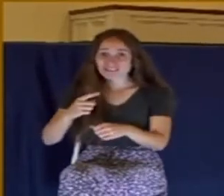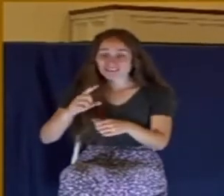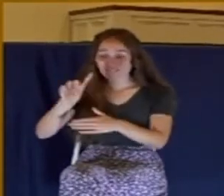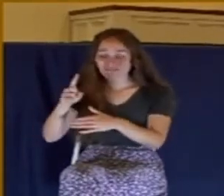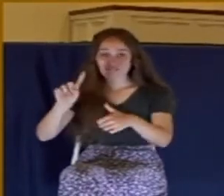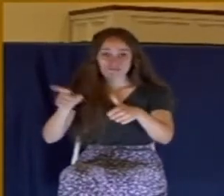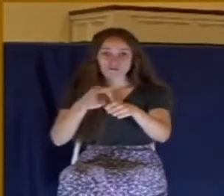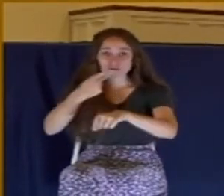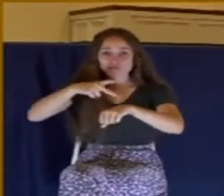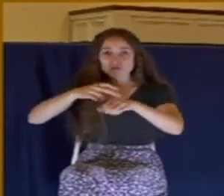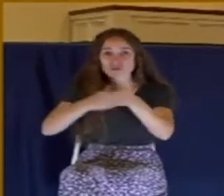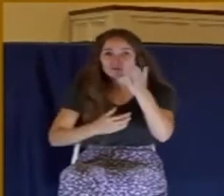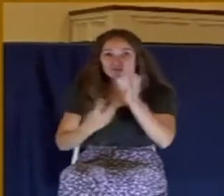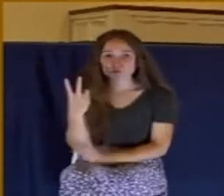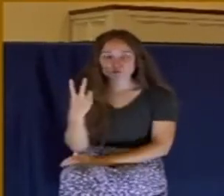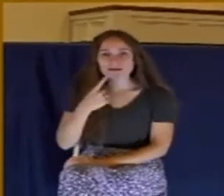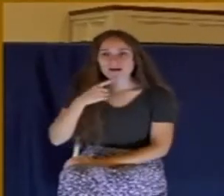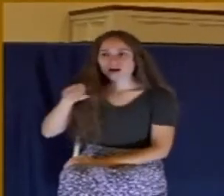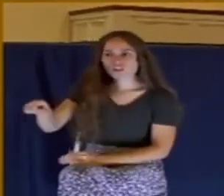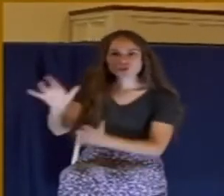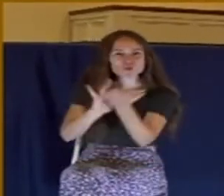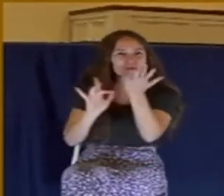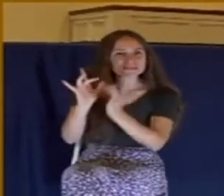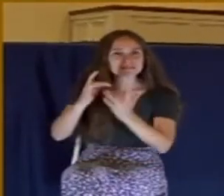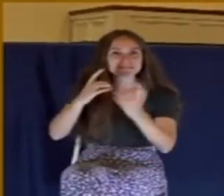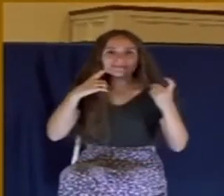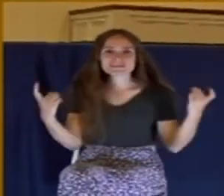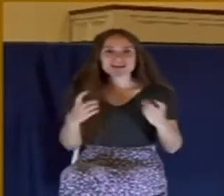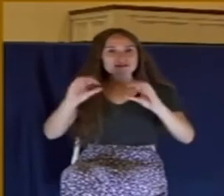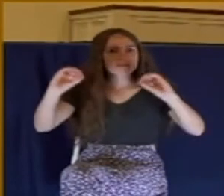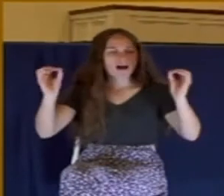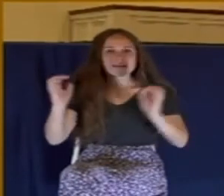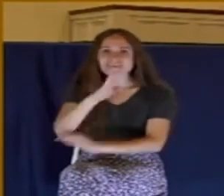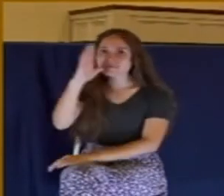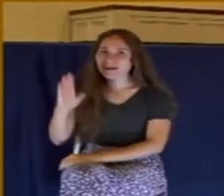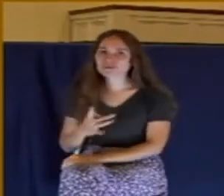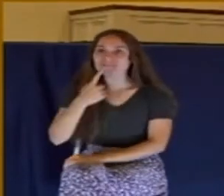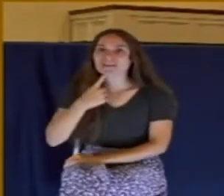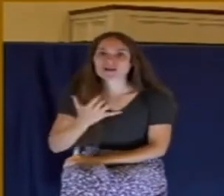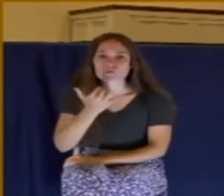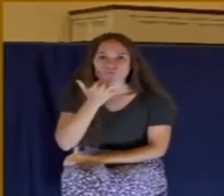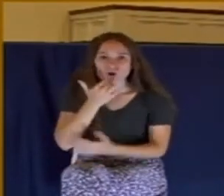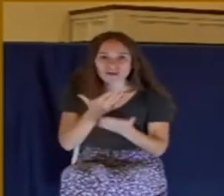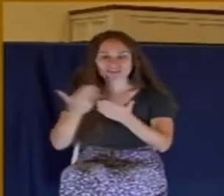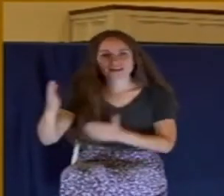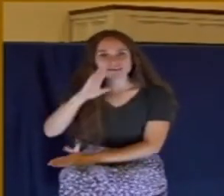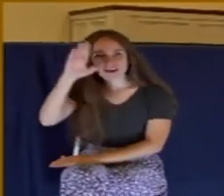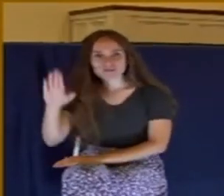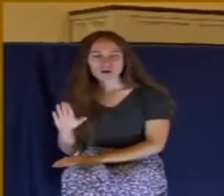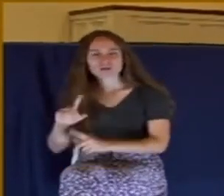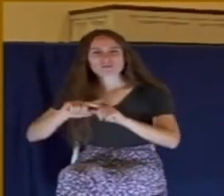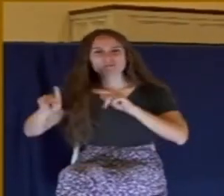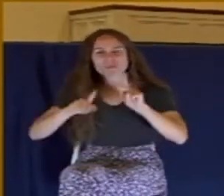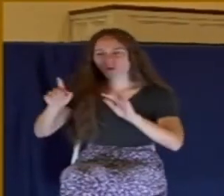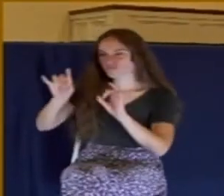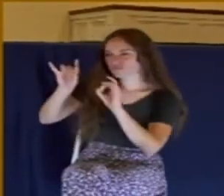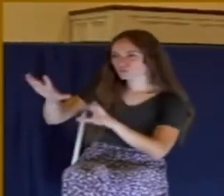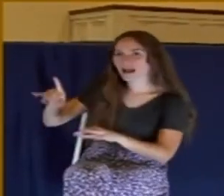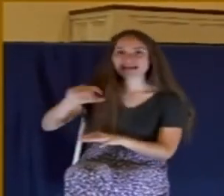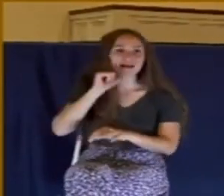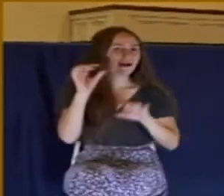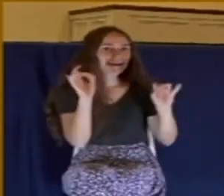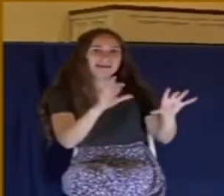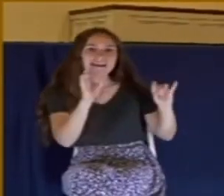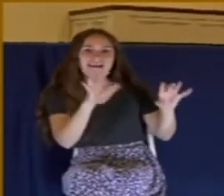you go back, where it says, who did no sin, neither was guile found in his mouth, who when he was reviled, reviled not again. When he suffered, he threatened